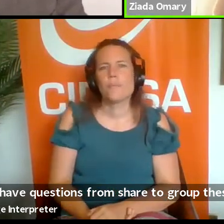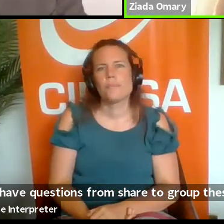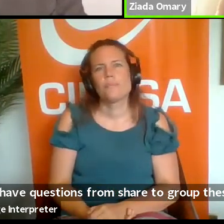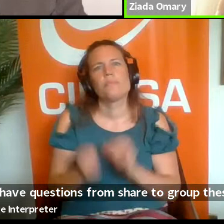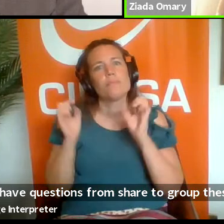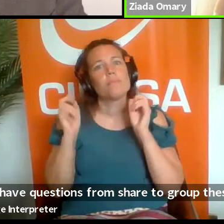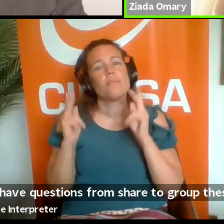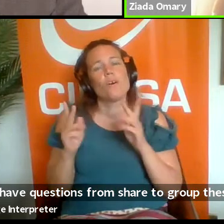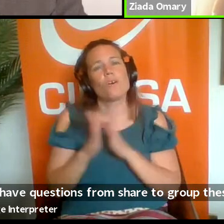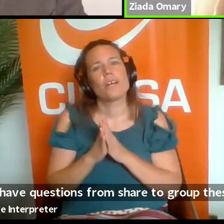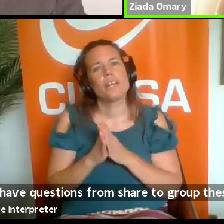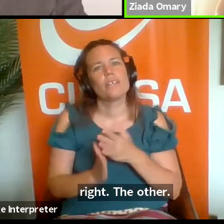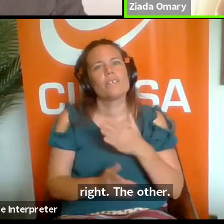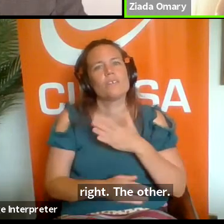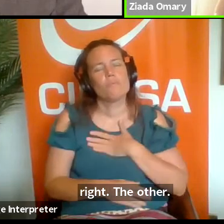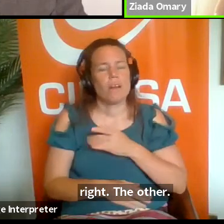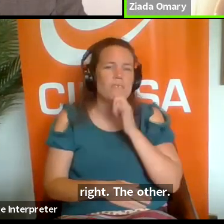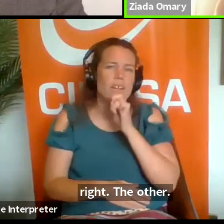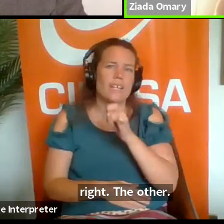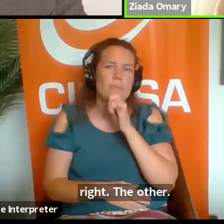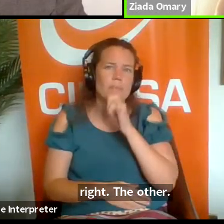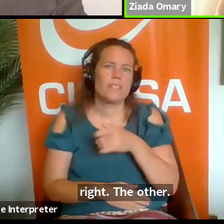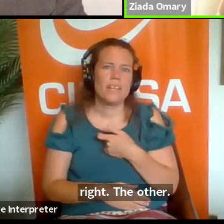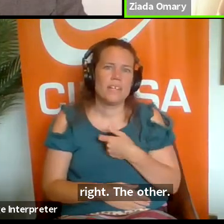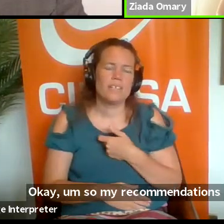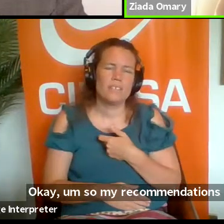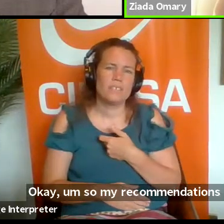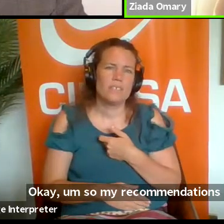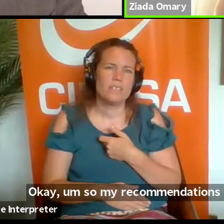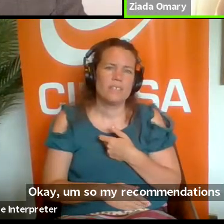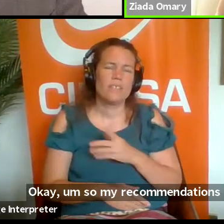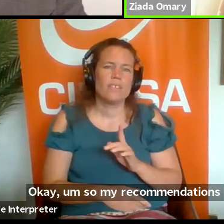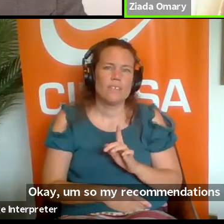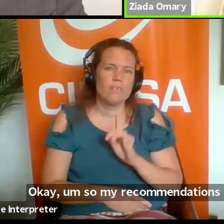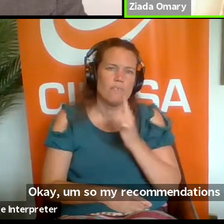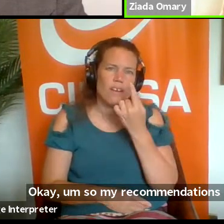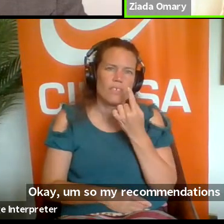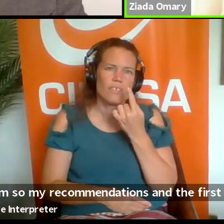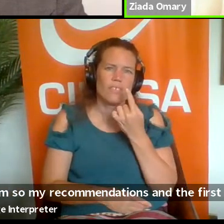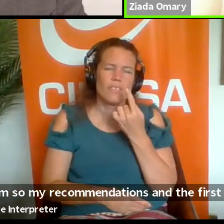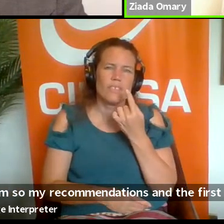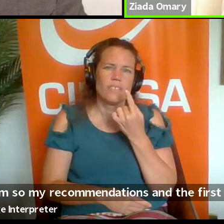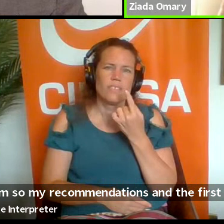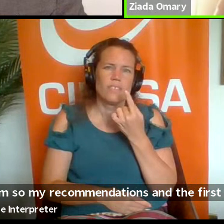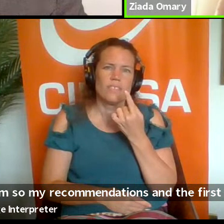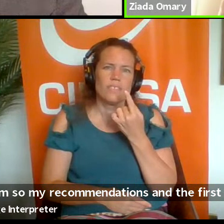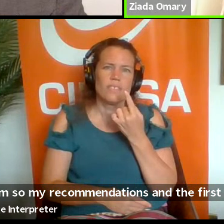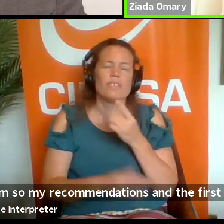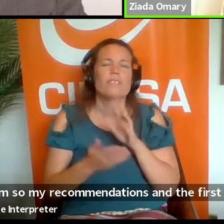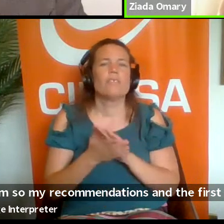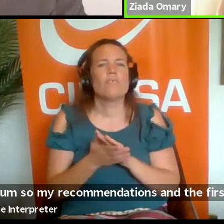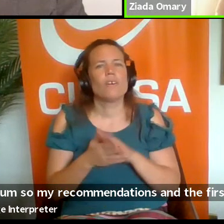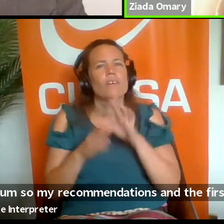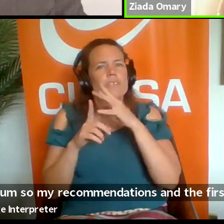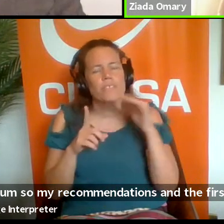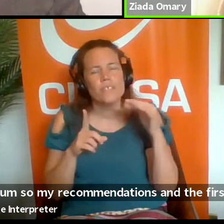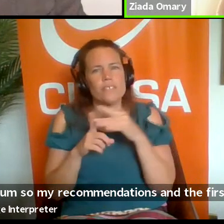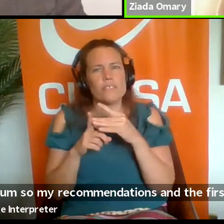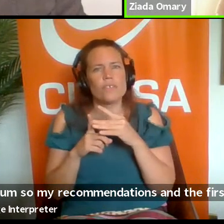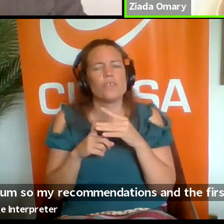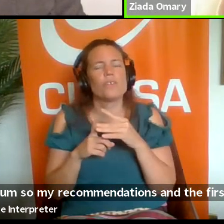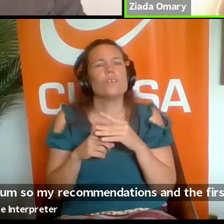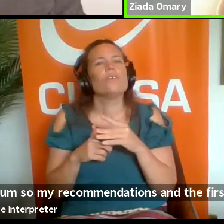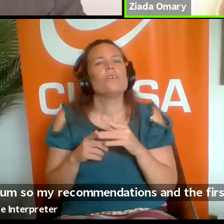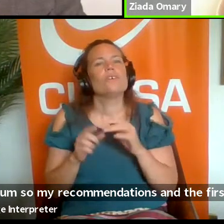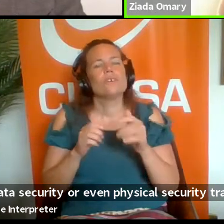Okay, so my recommendations, the first would be digital security or even physical security trainings, especially